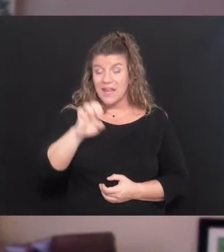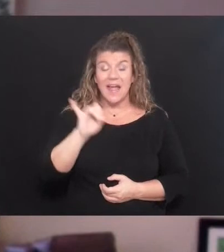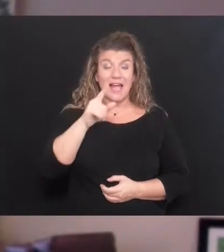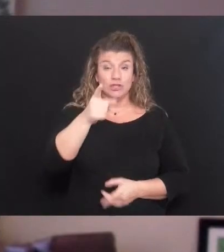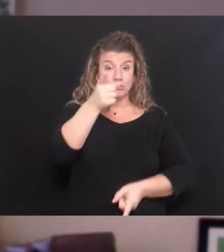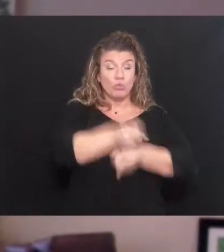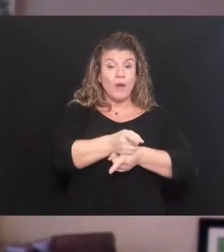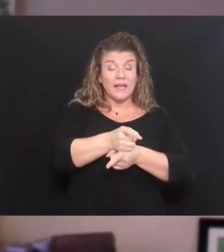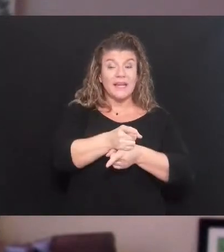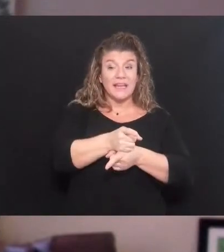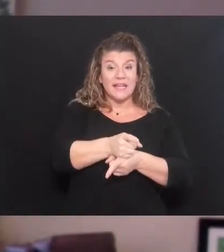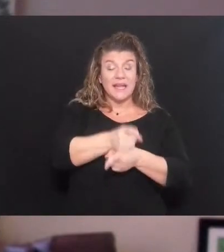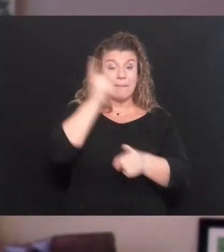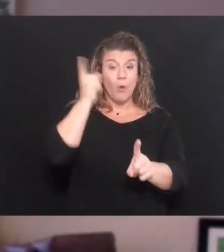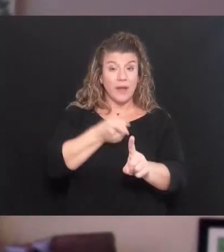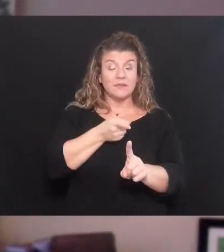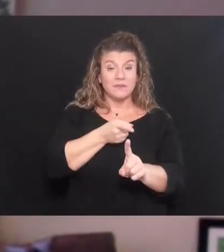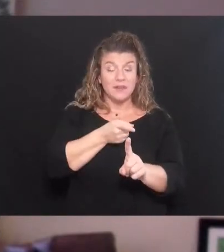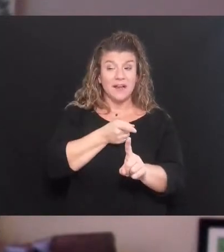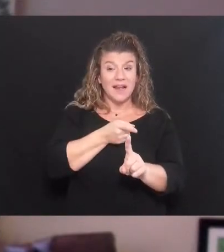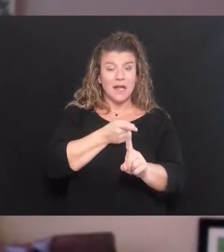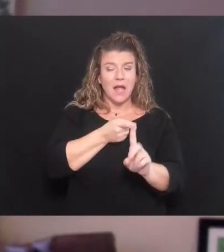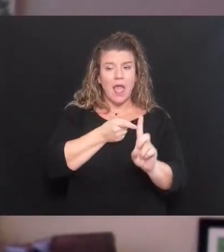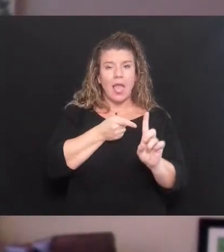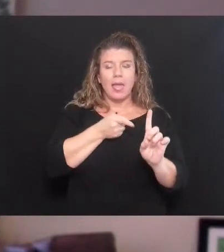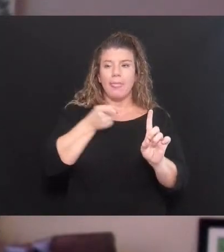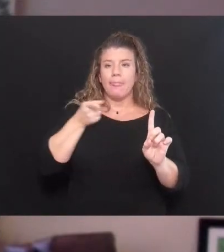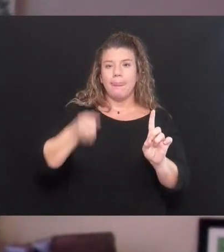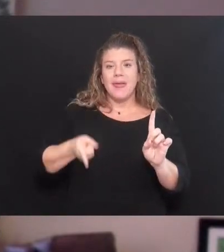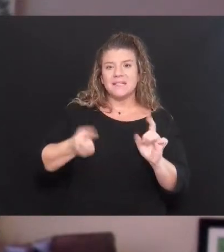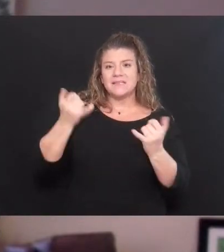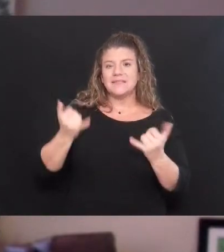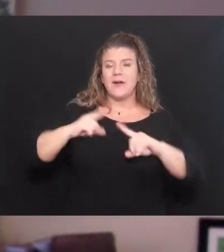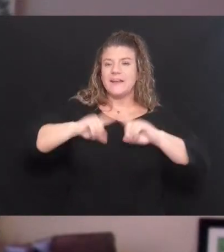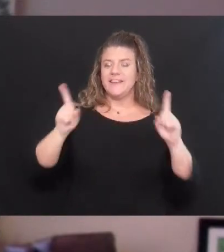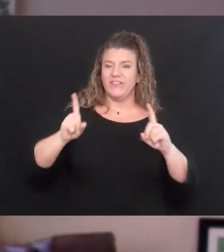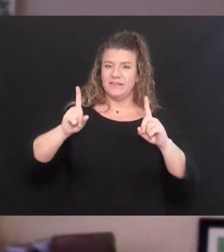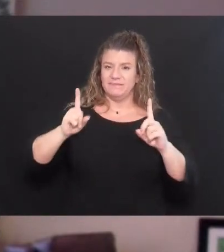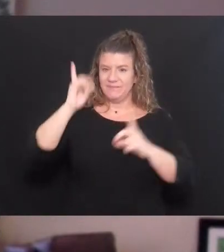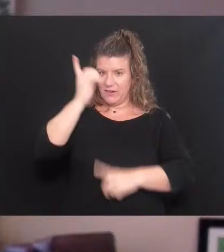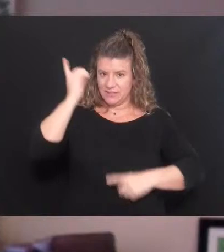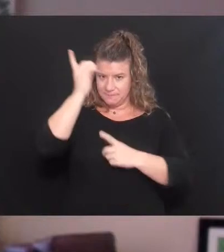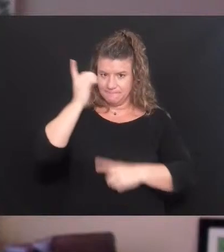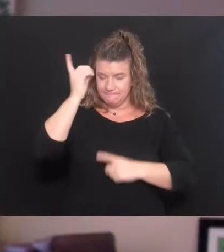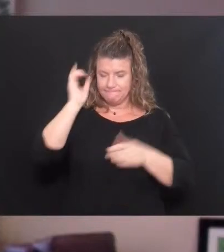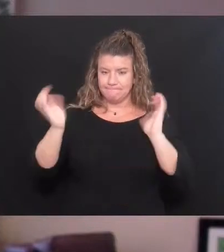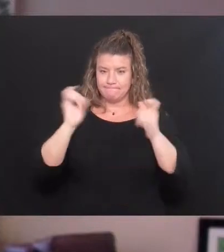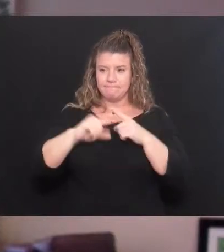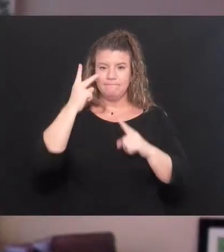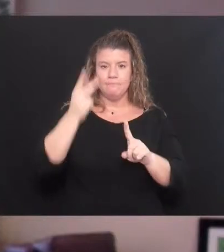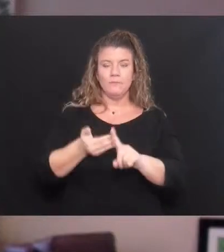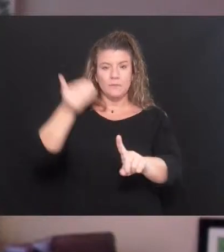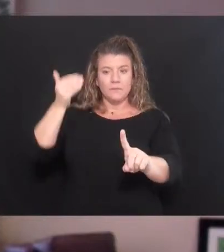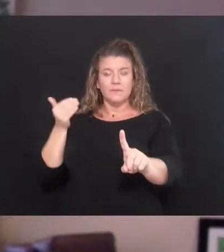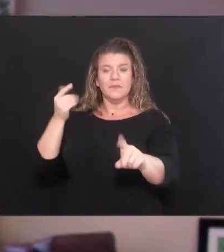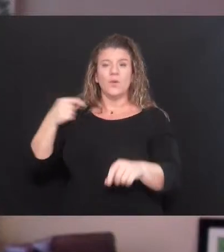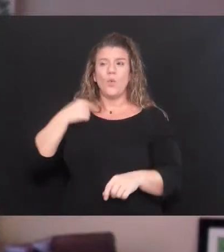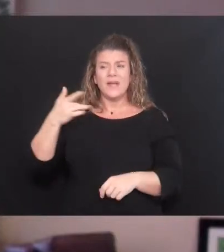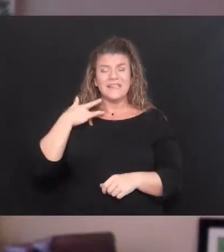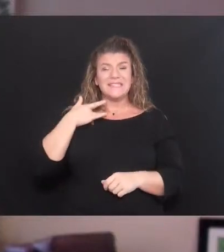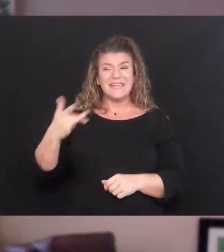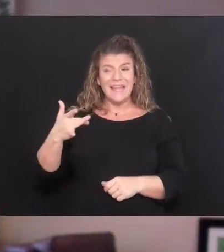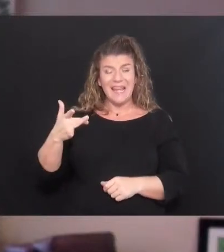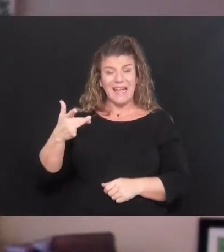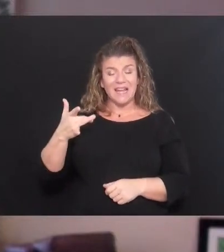correctly point out, this is a different virus than we've seen before. And although we tend to refer to it